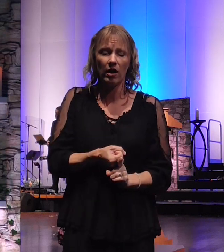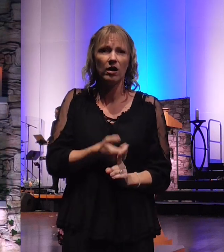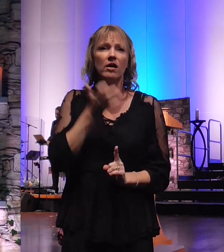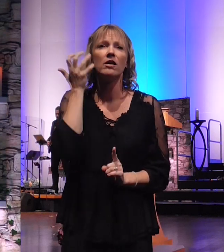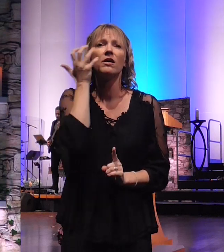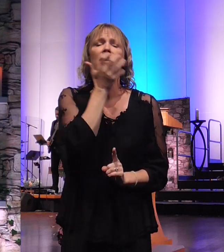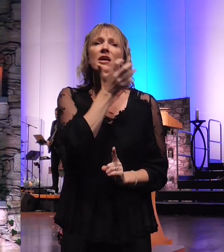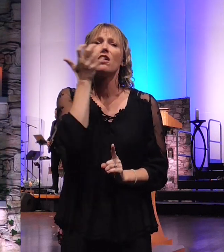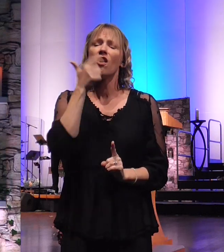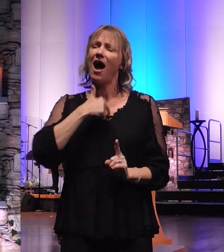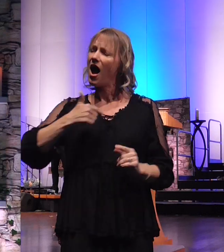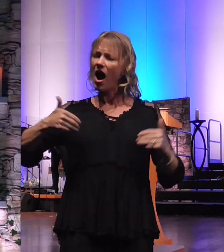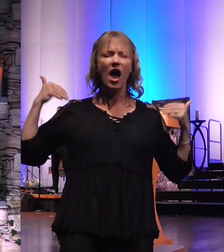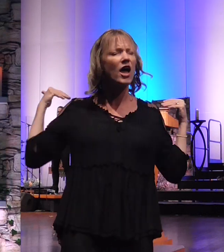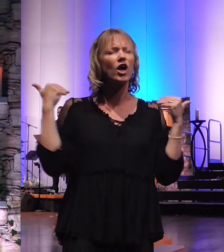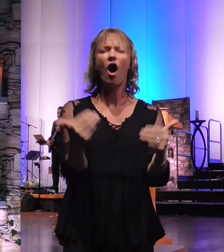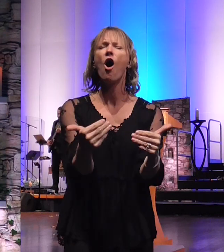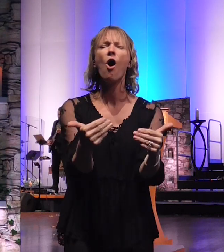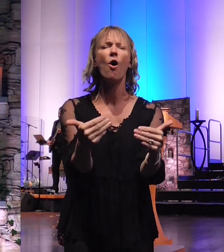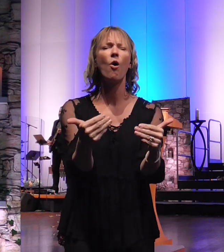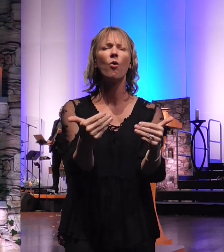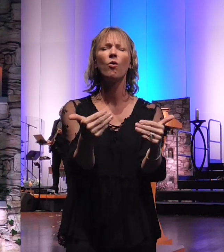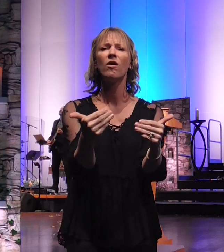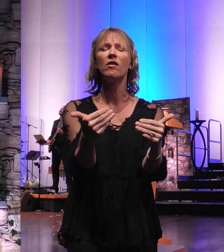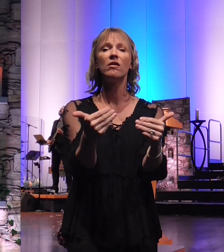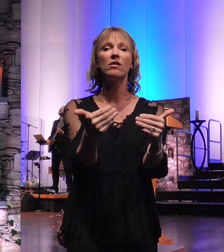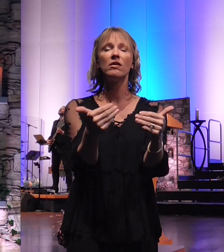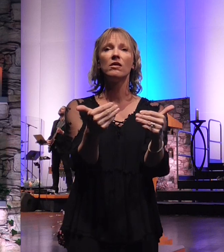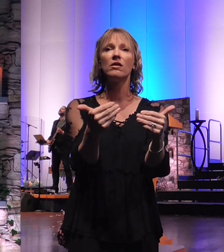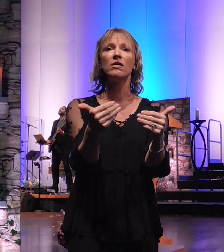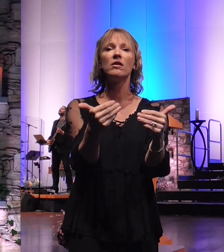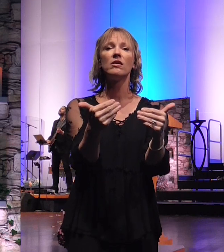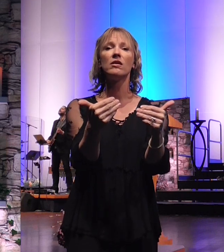before. Here I